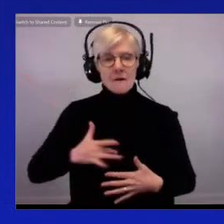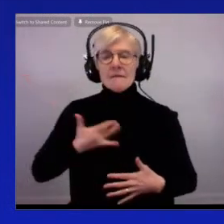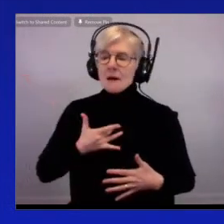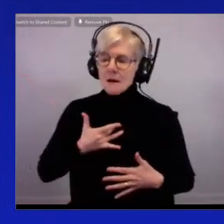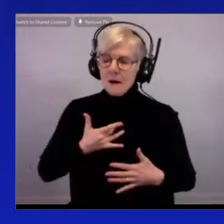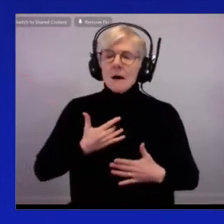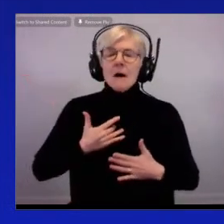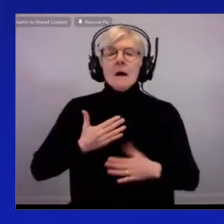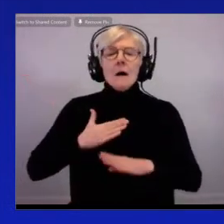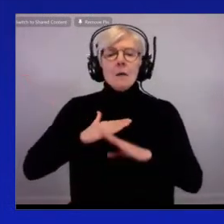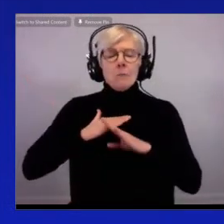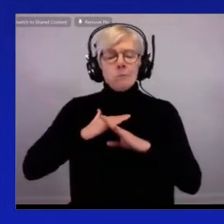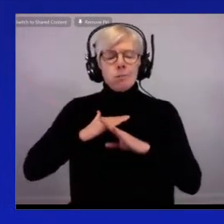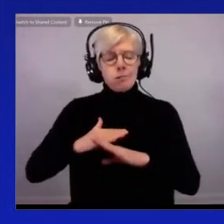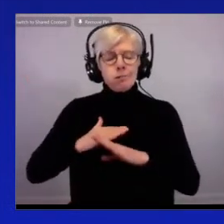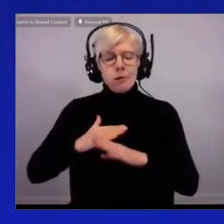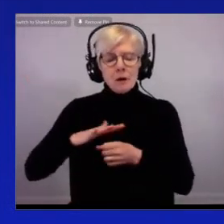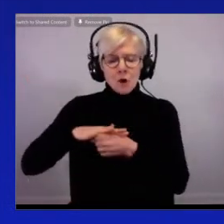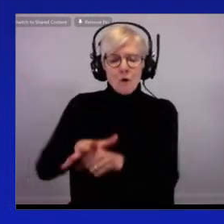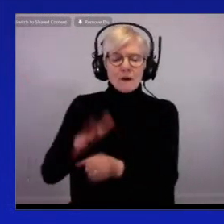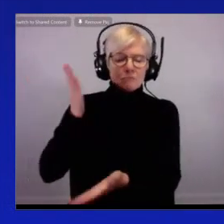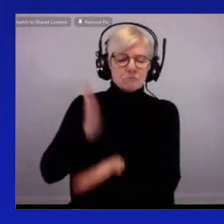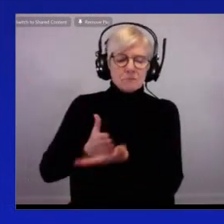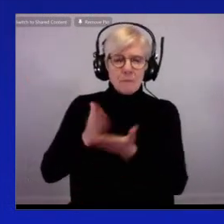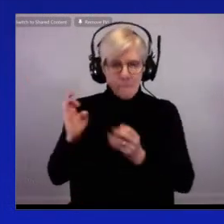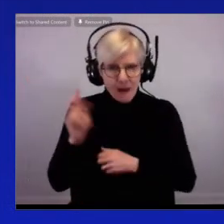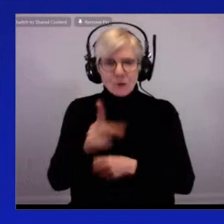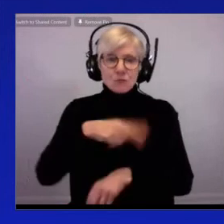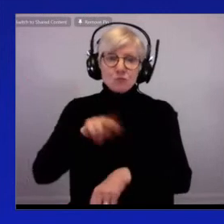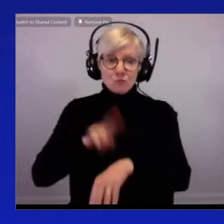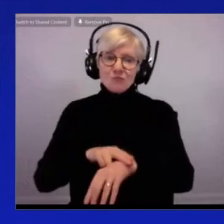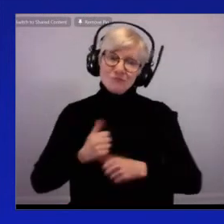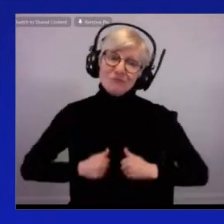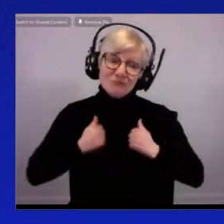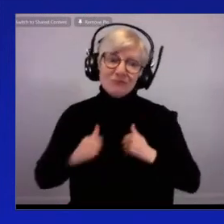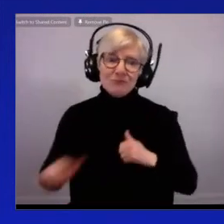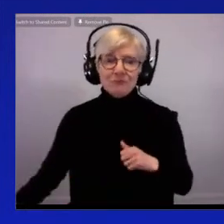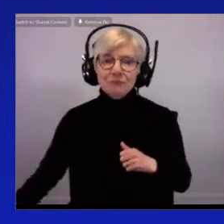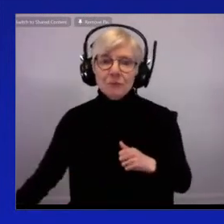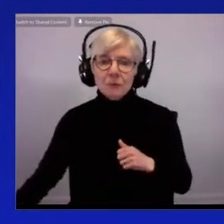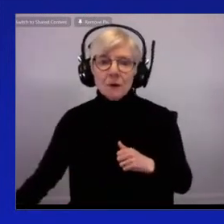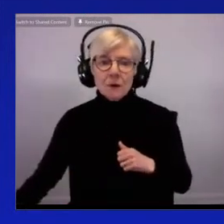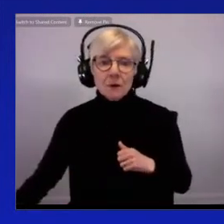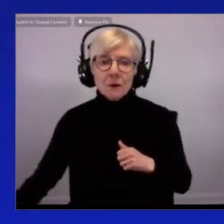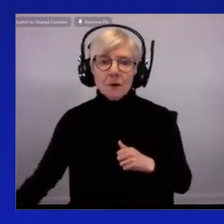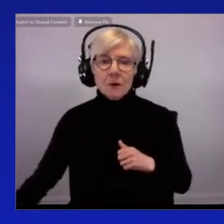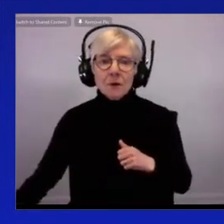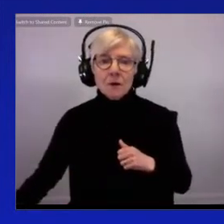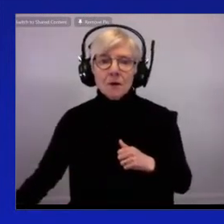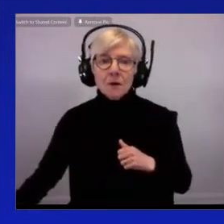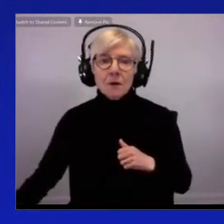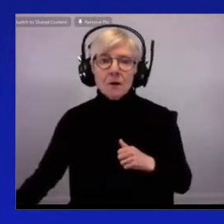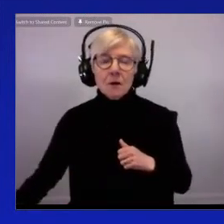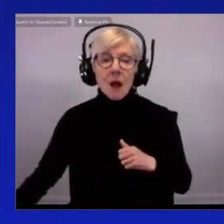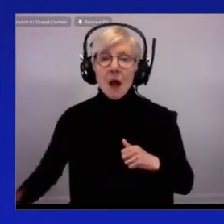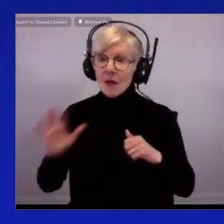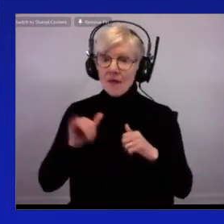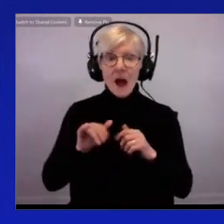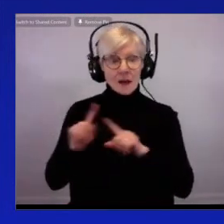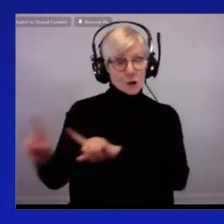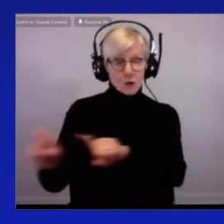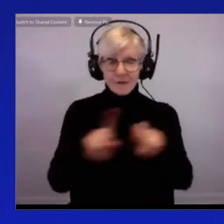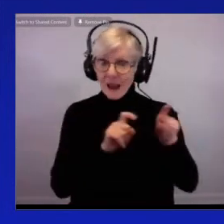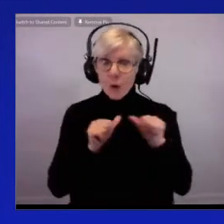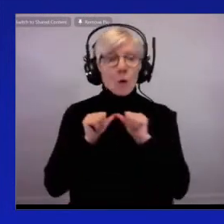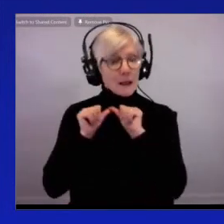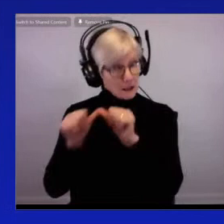help us get back to a more normal life. We're going to continue this survey with ECOS, and we'll